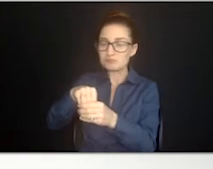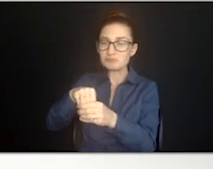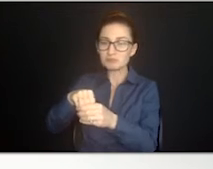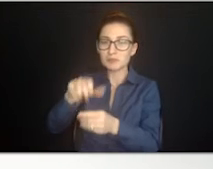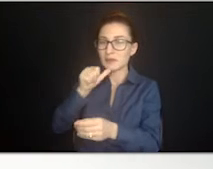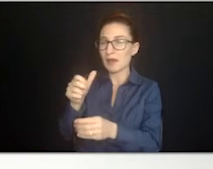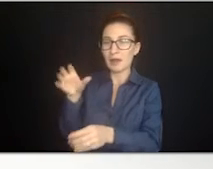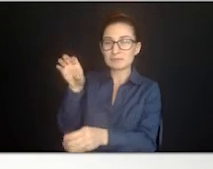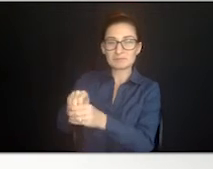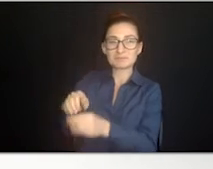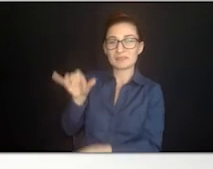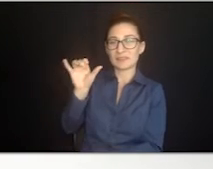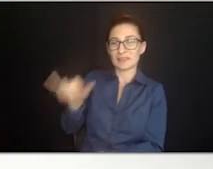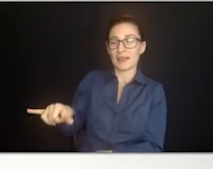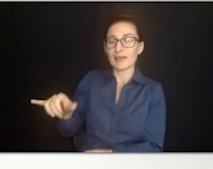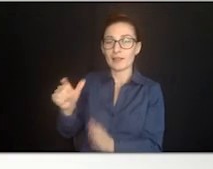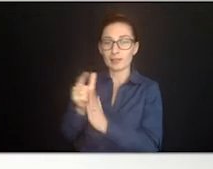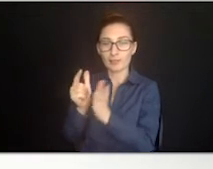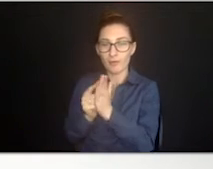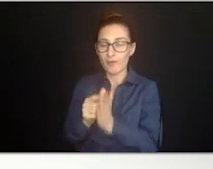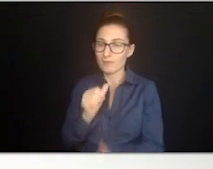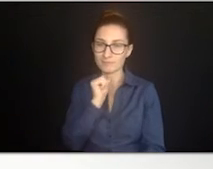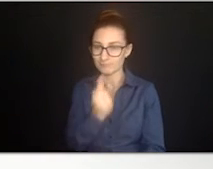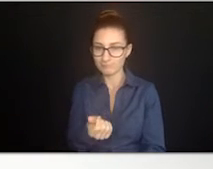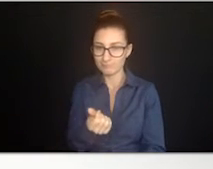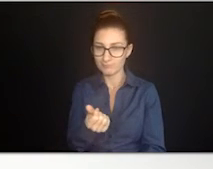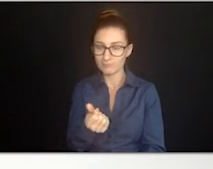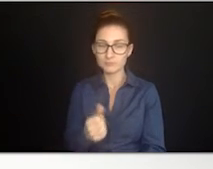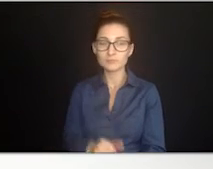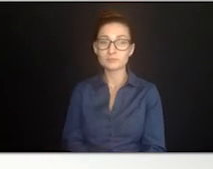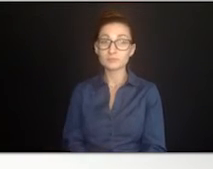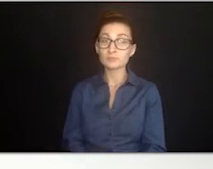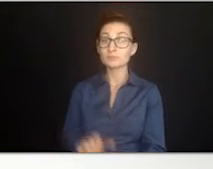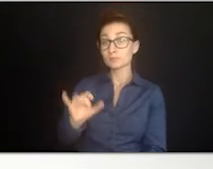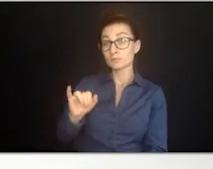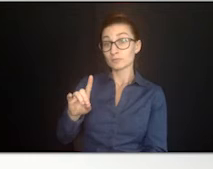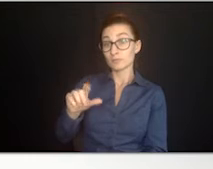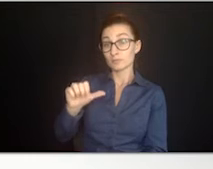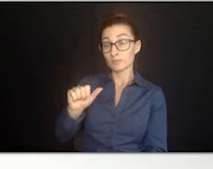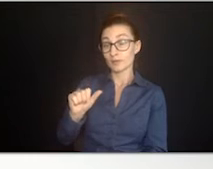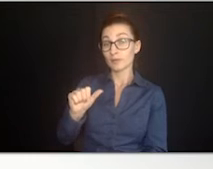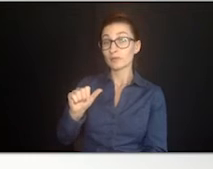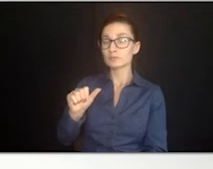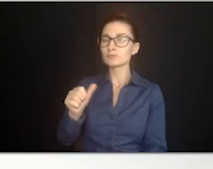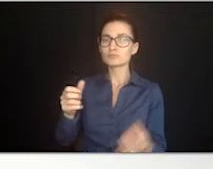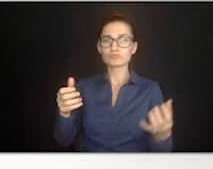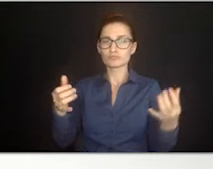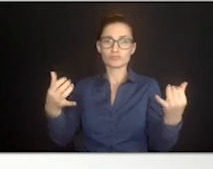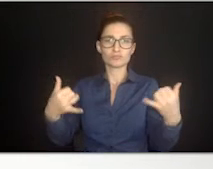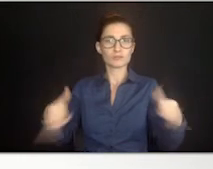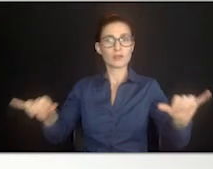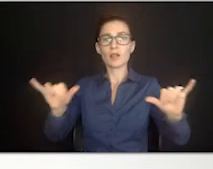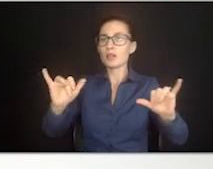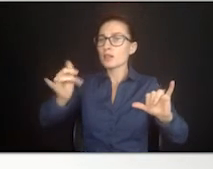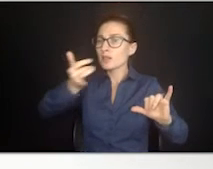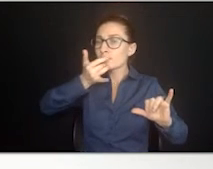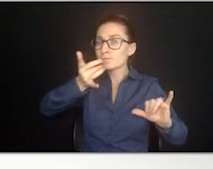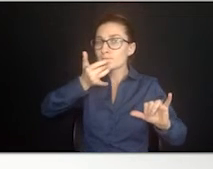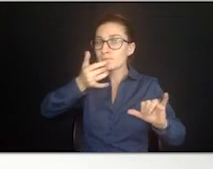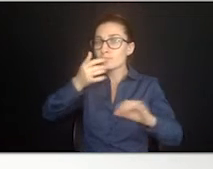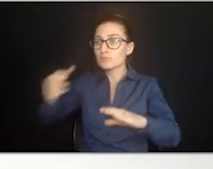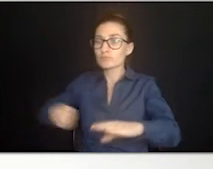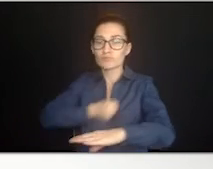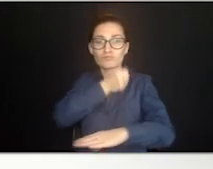in IDEA. But IDEA does have a very strong preference for education in the general